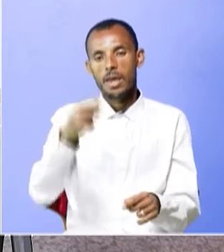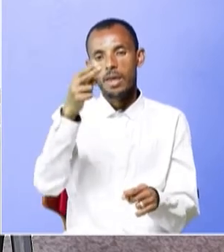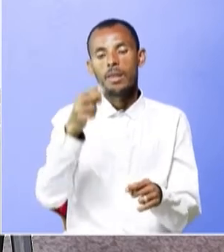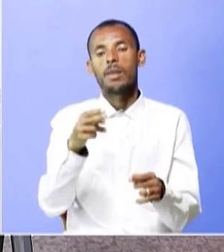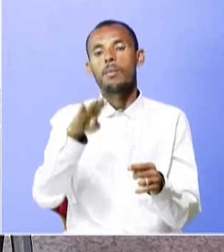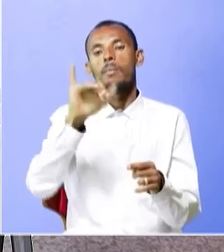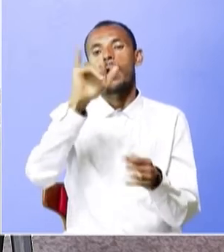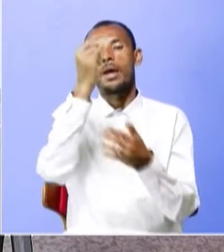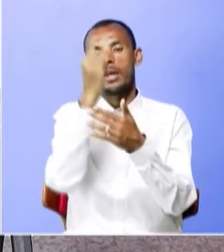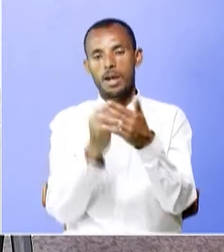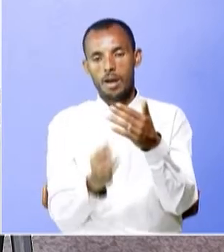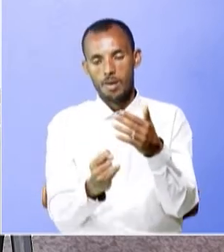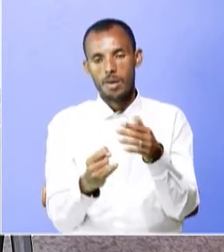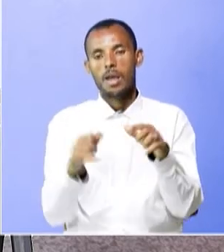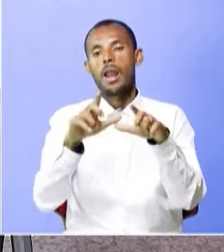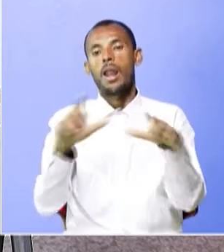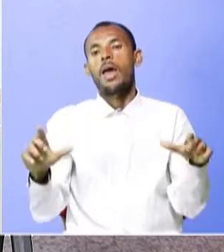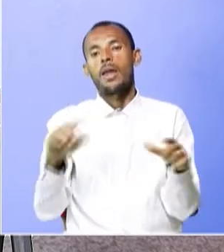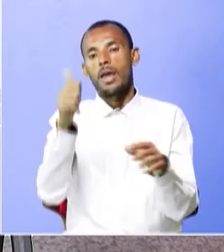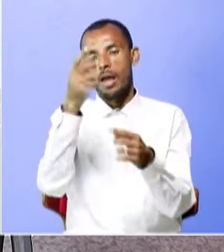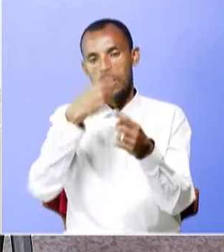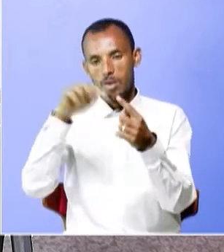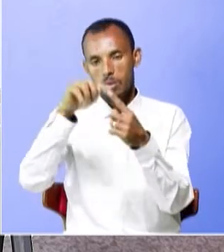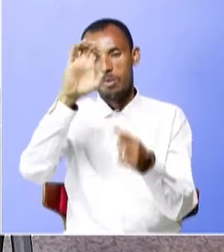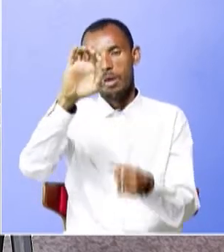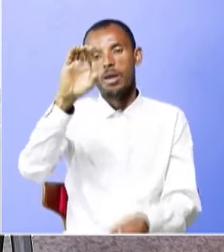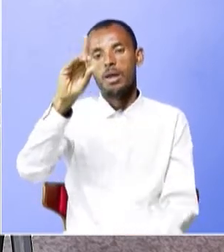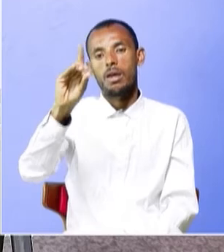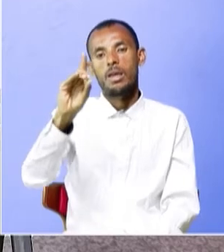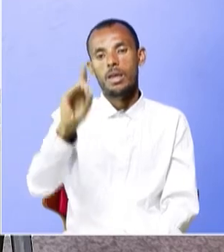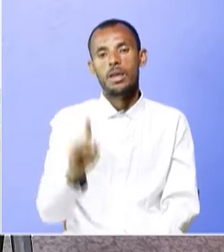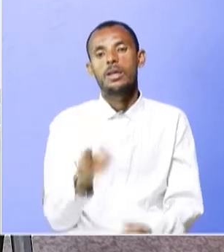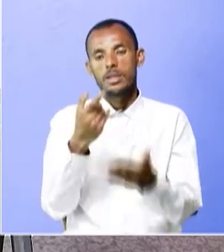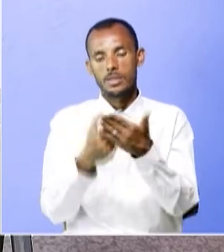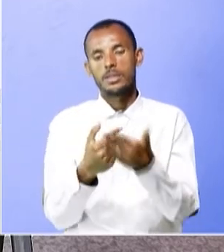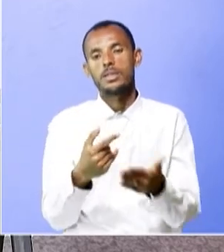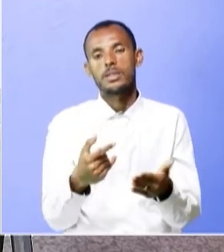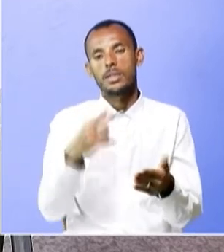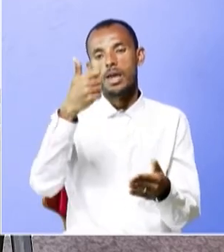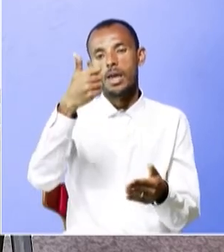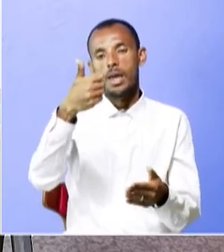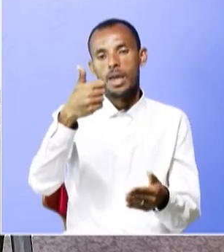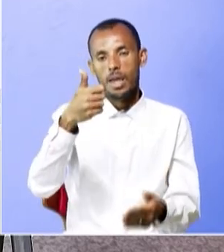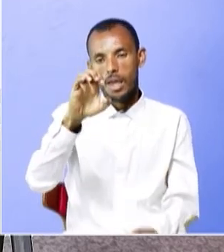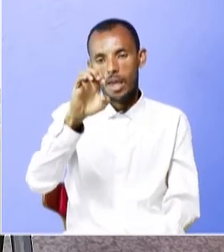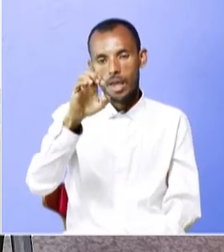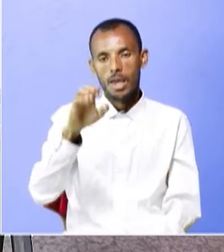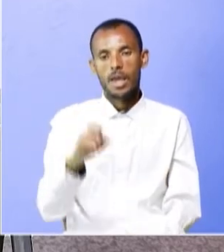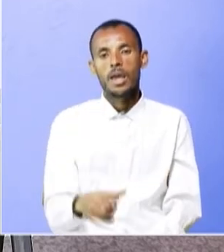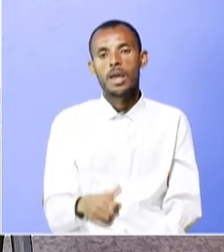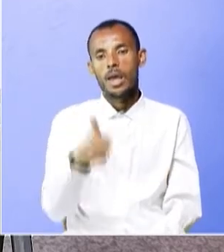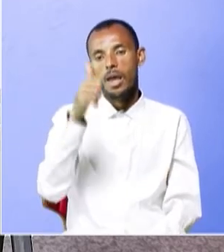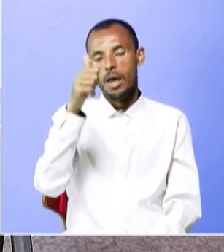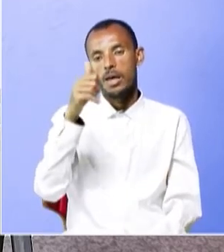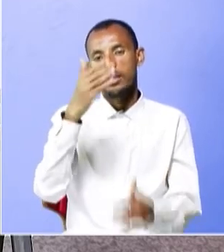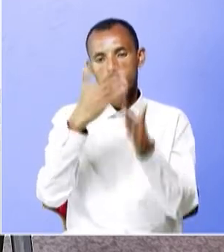line segment joining from A to ED in such a way that ED, I mean A some